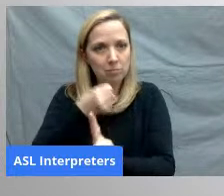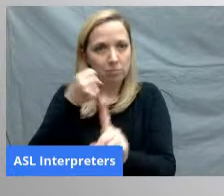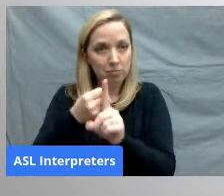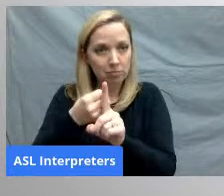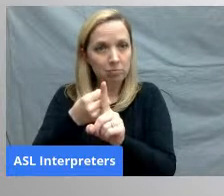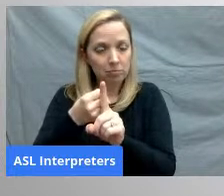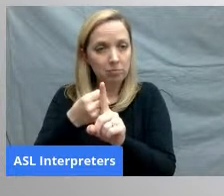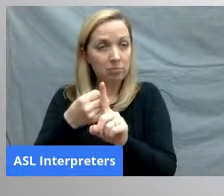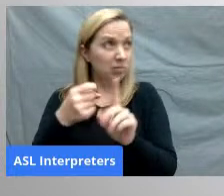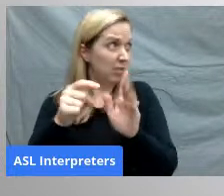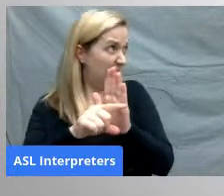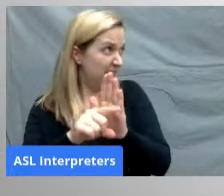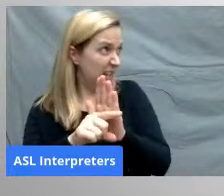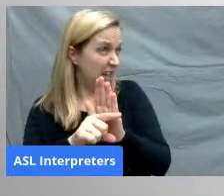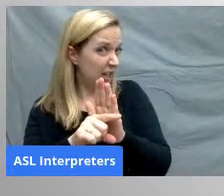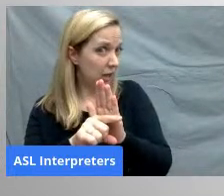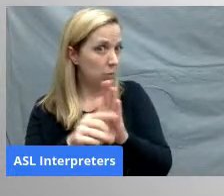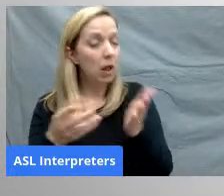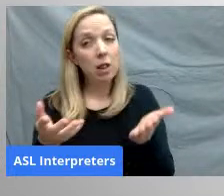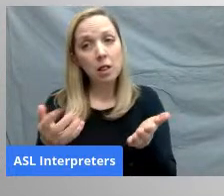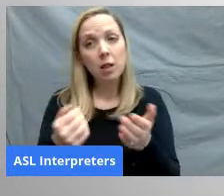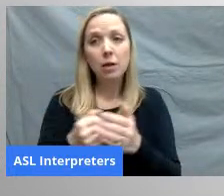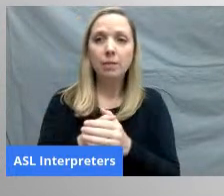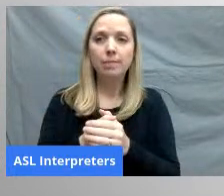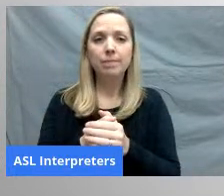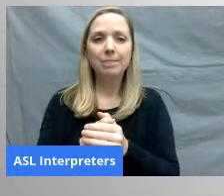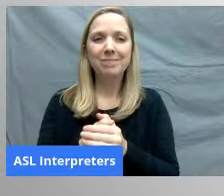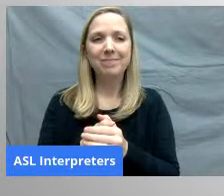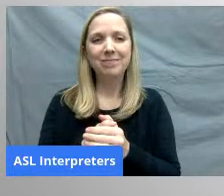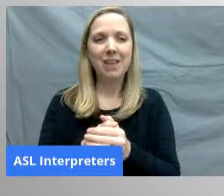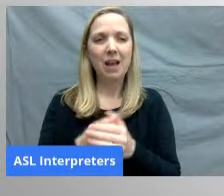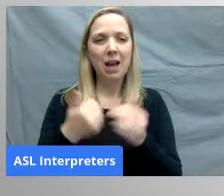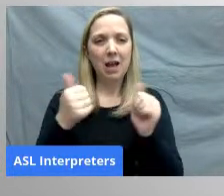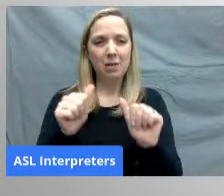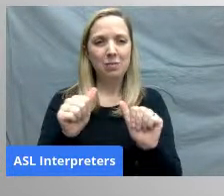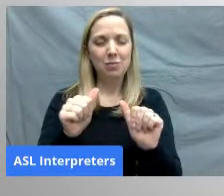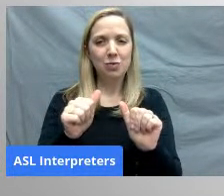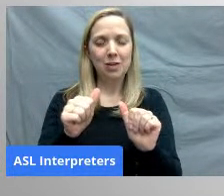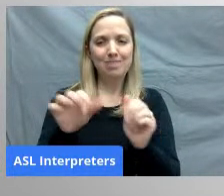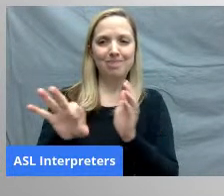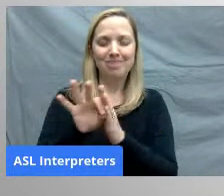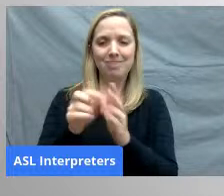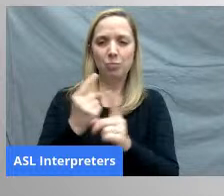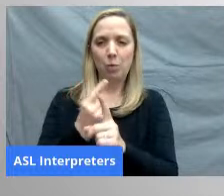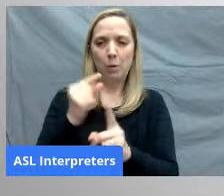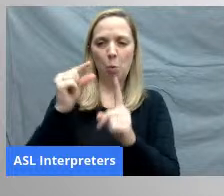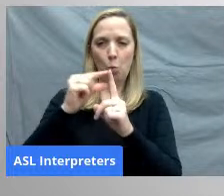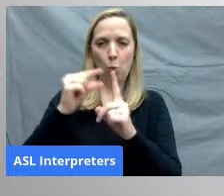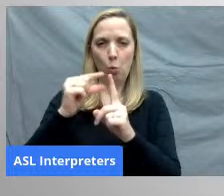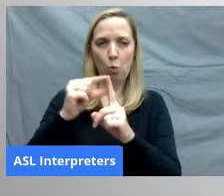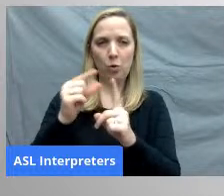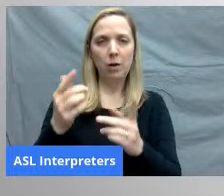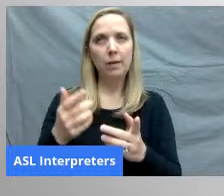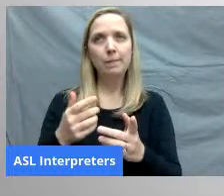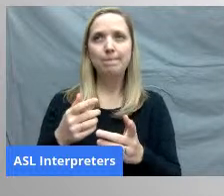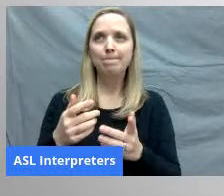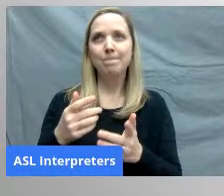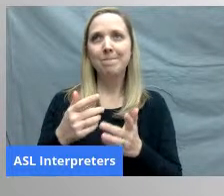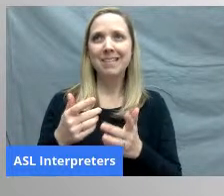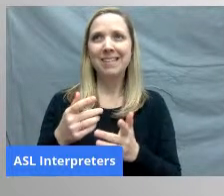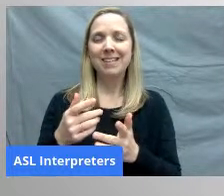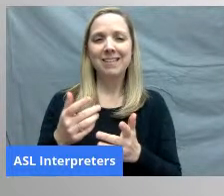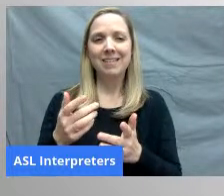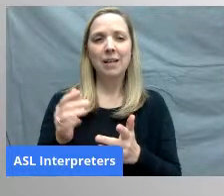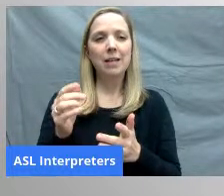Negatively. as a, well, I'm trying to think of the word, as a prorate, not a proration, but